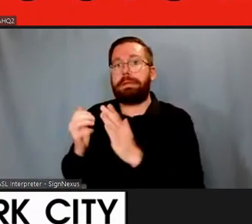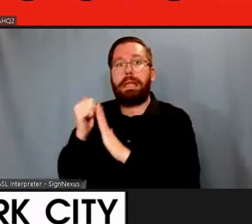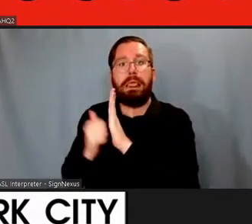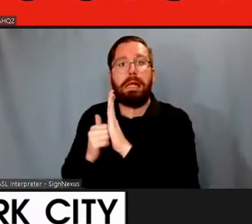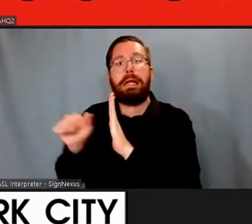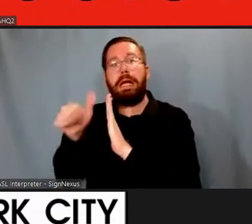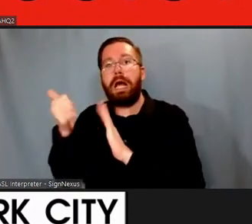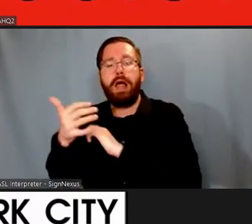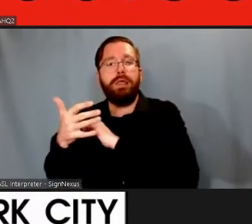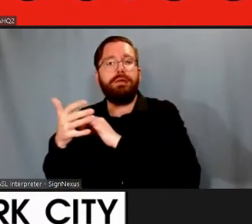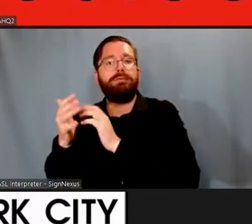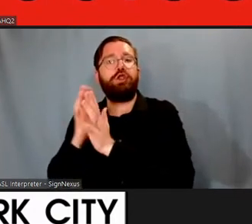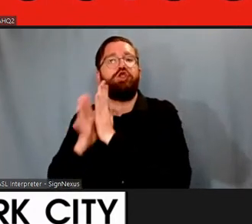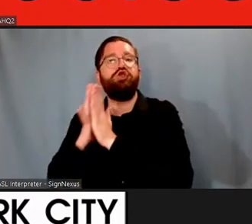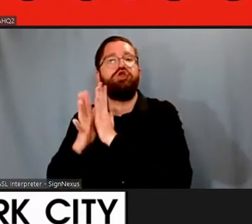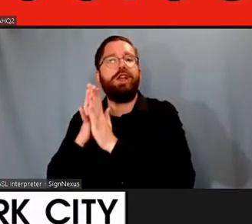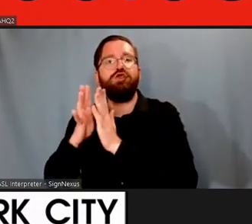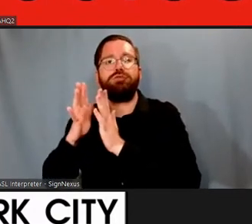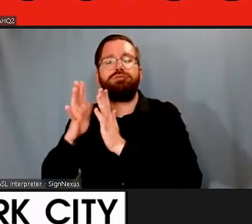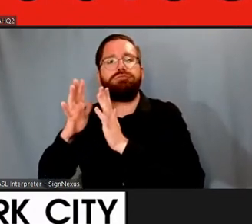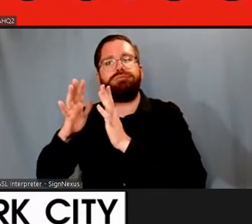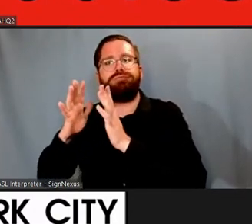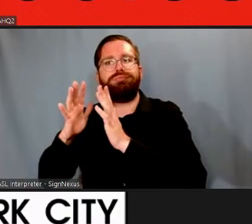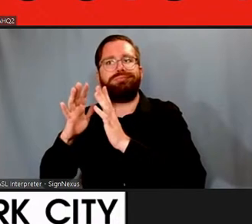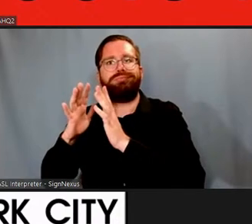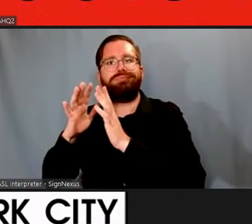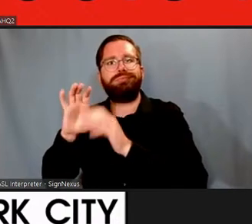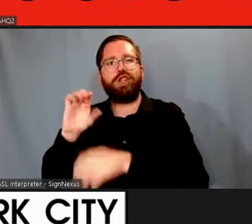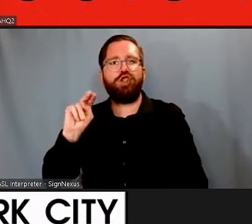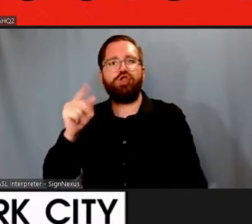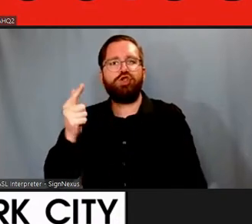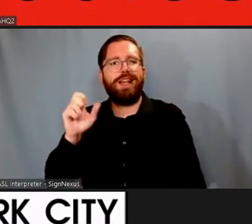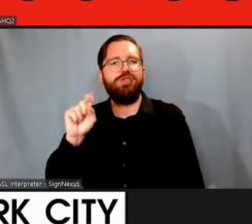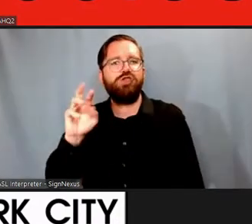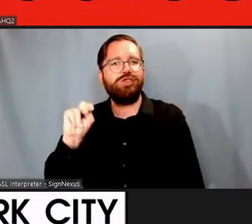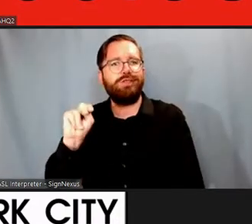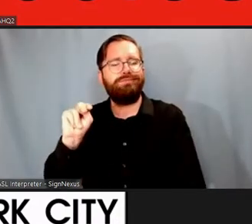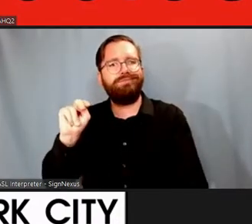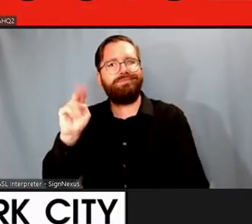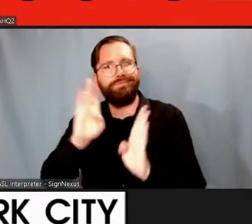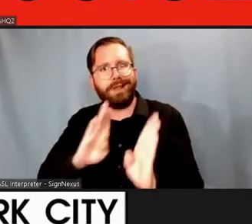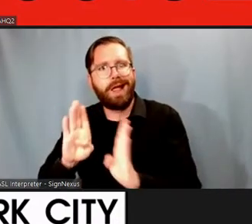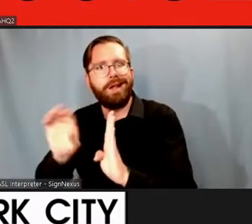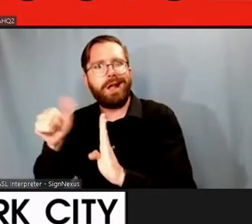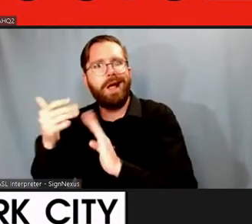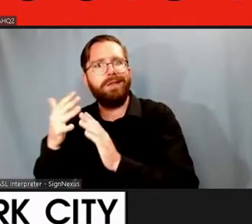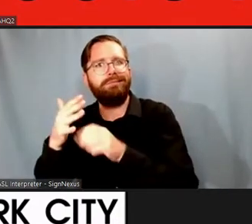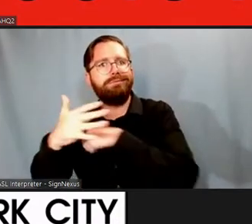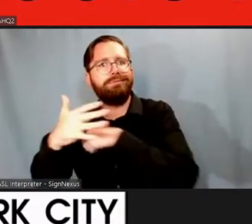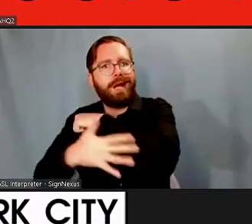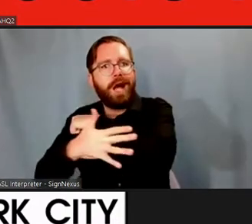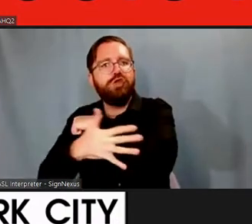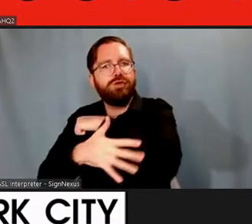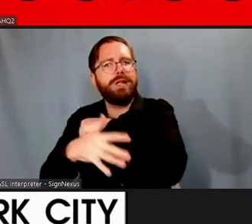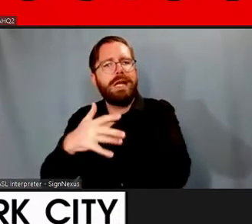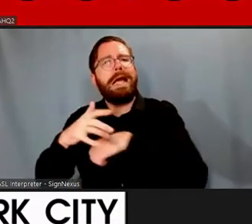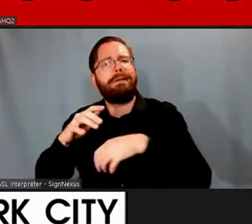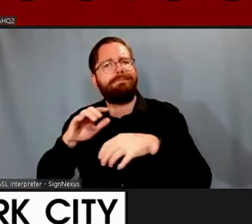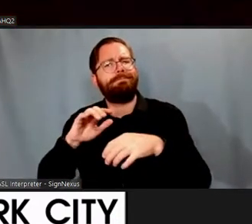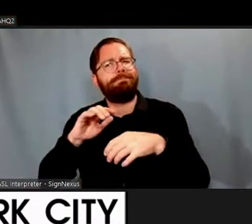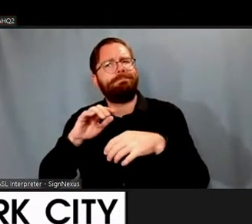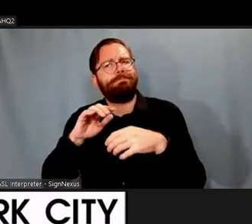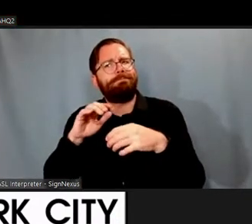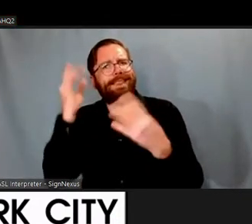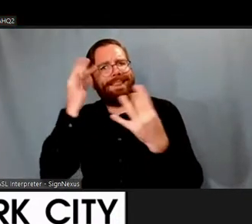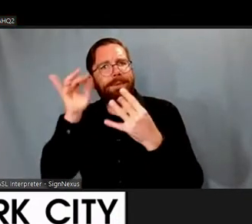other congestion schemes and consider them when you present your final plan thank you